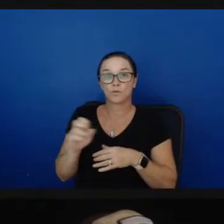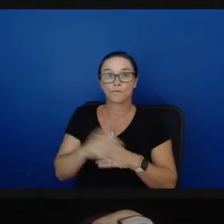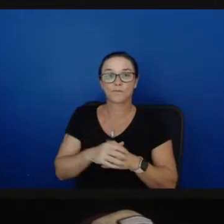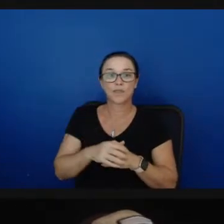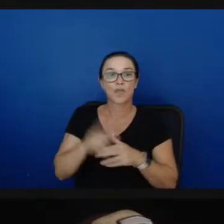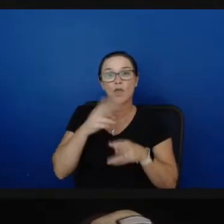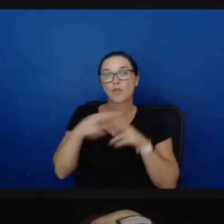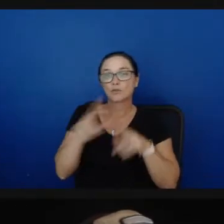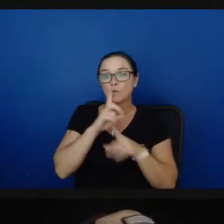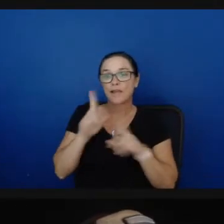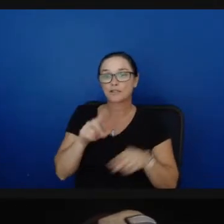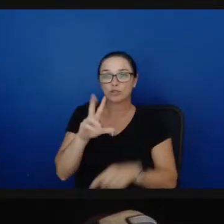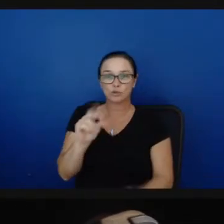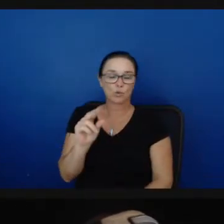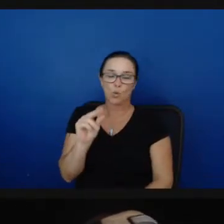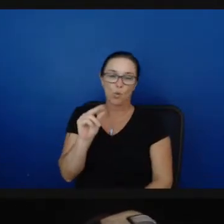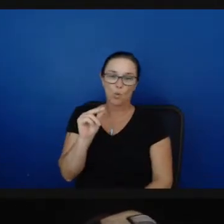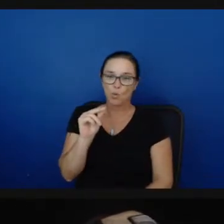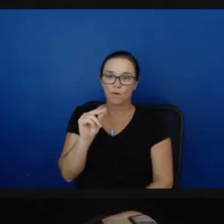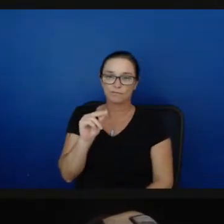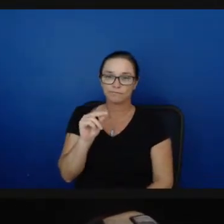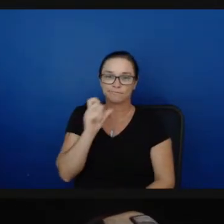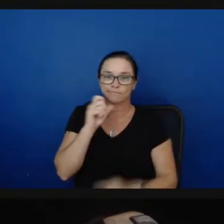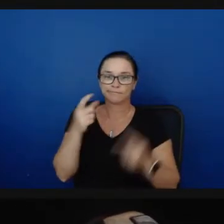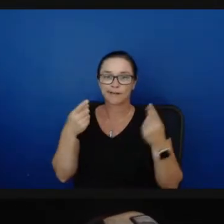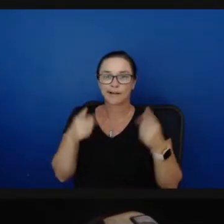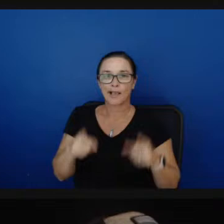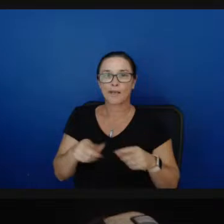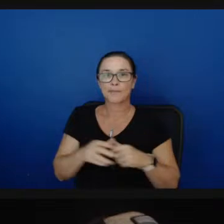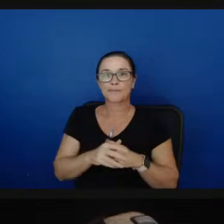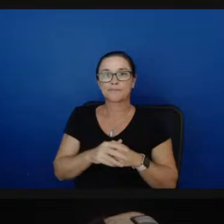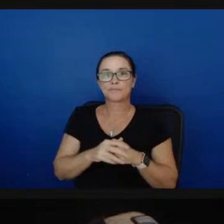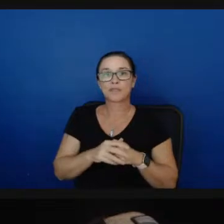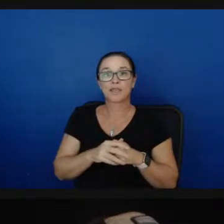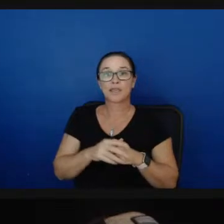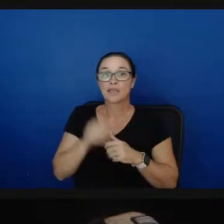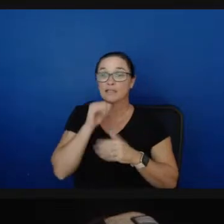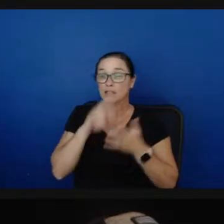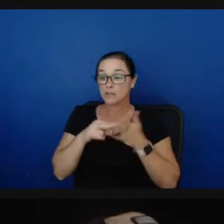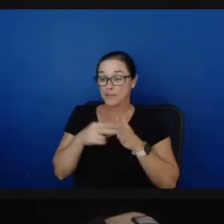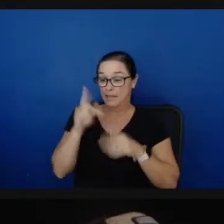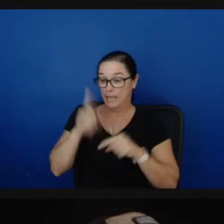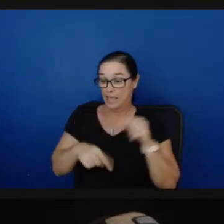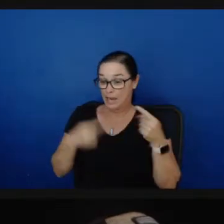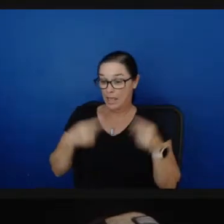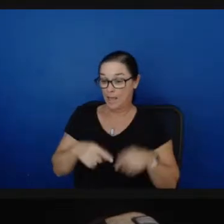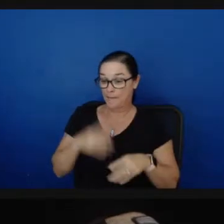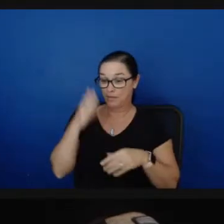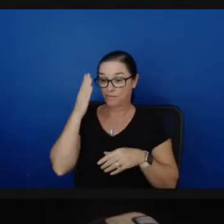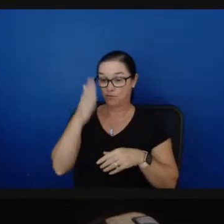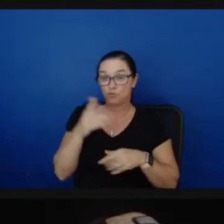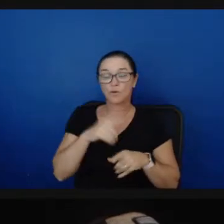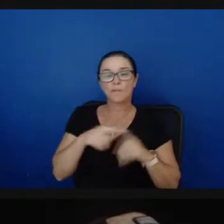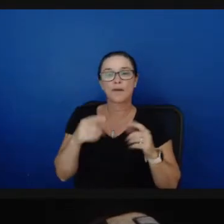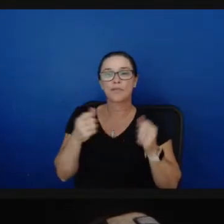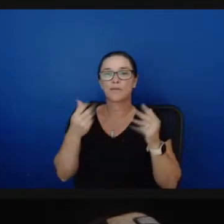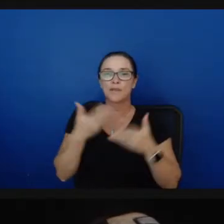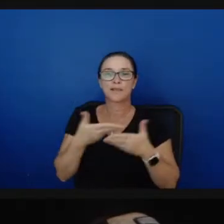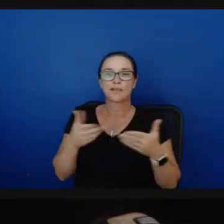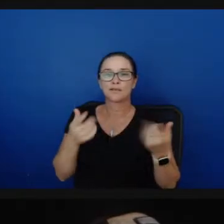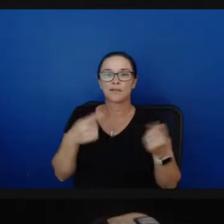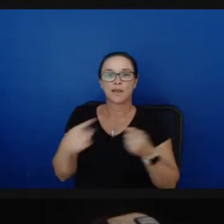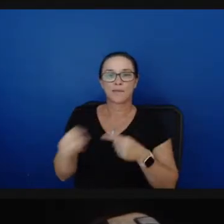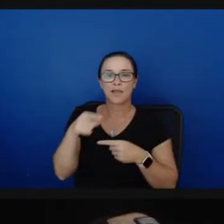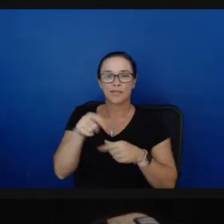no. Their answer is no, that hasn't happened. Not to say that it couldn't happen, but there's so many other things happening in this area of the